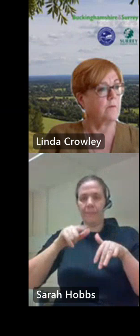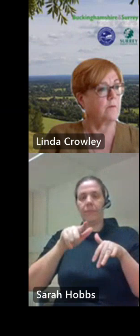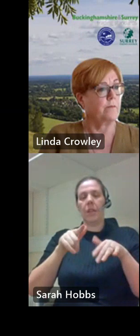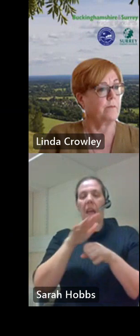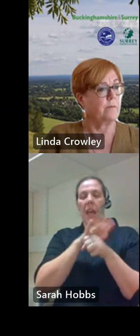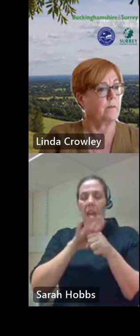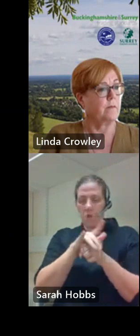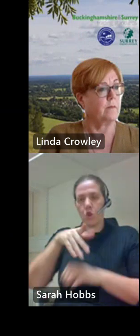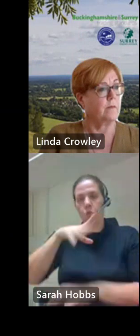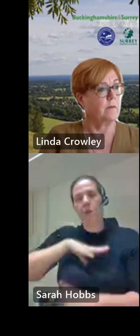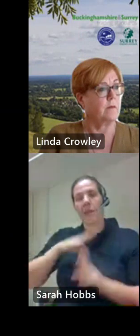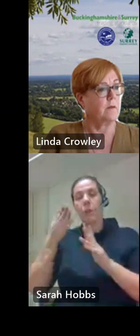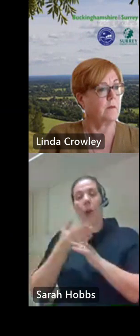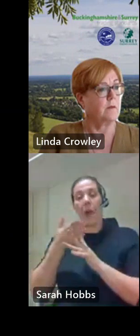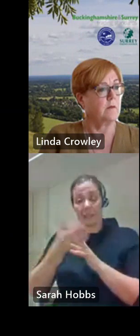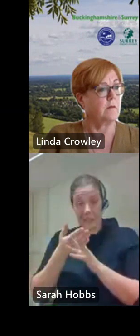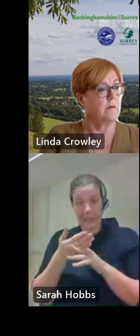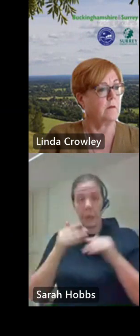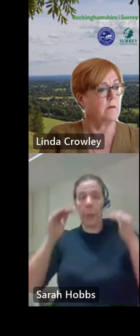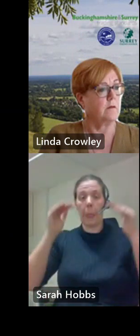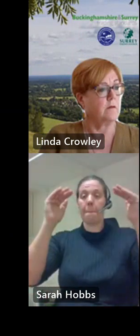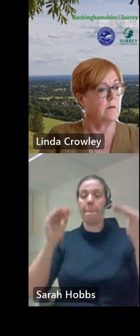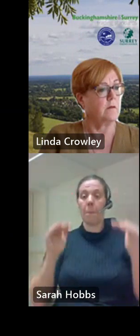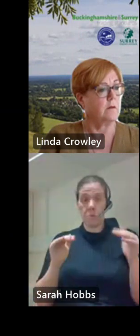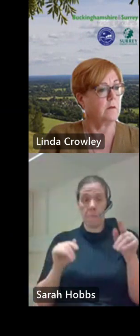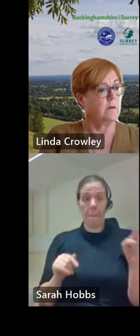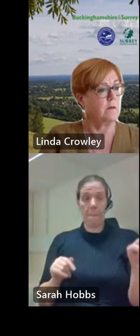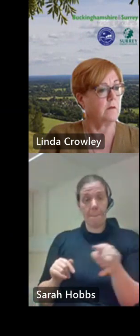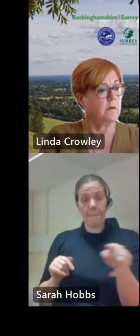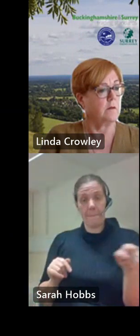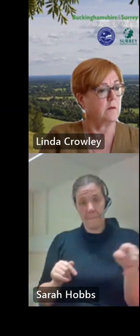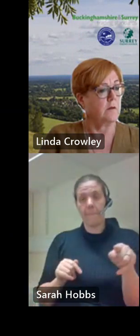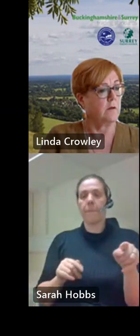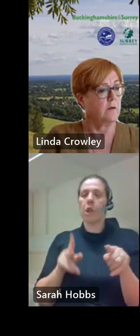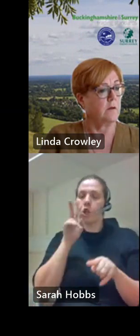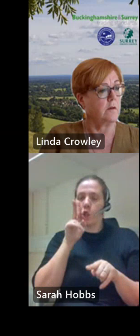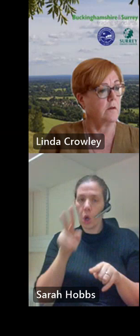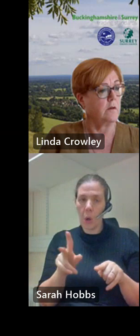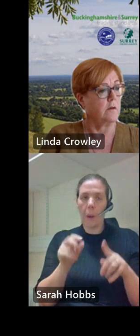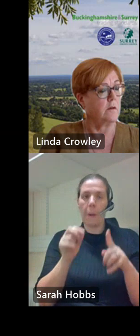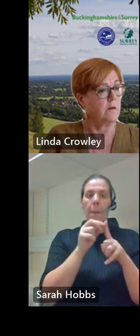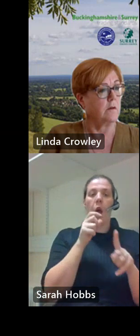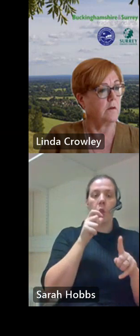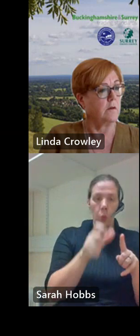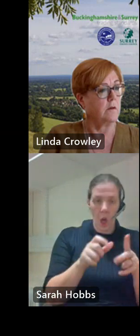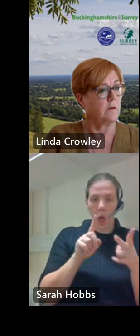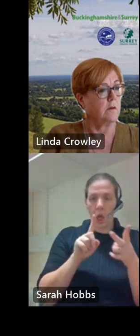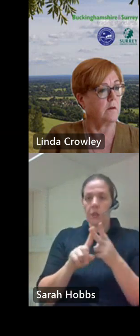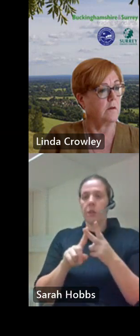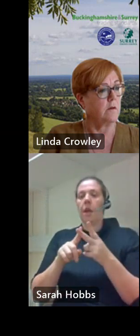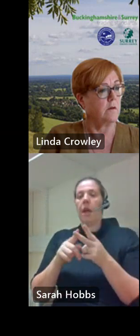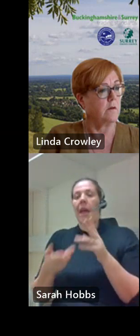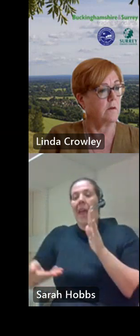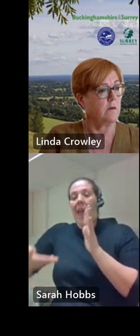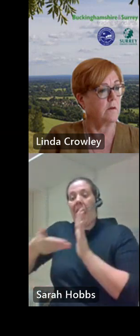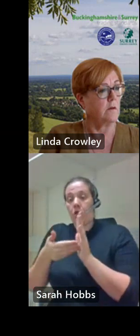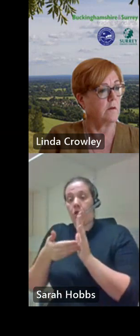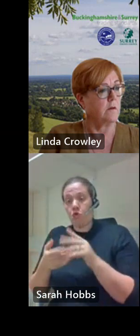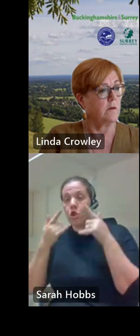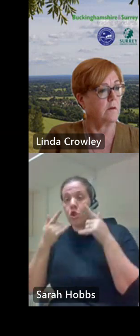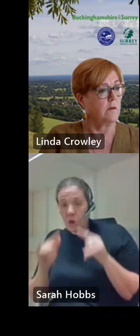area that you need to access. And then the bottom just really validates what it is: password, validation, access. So you